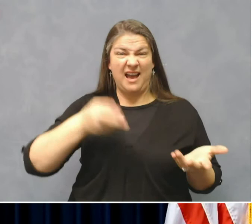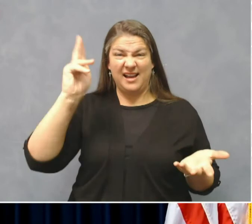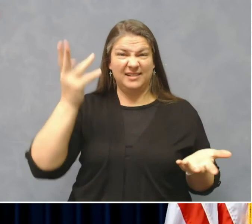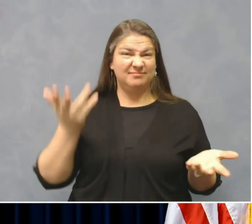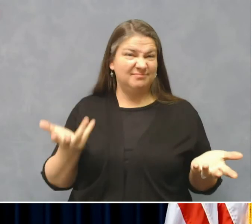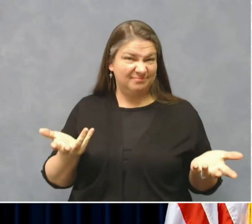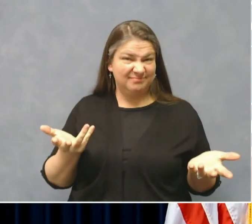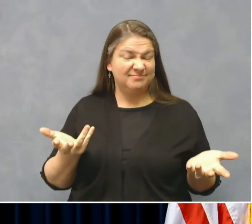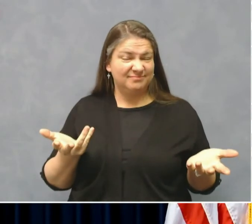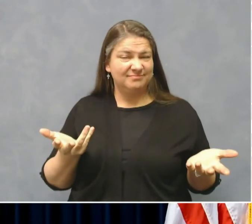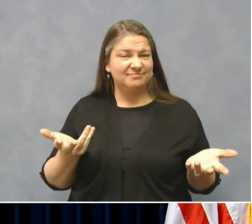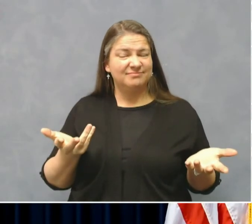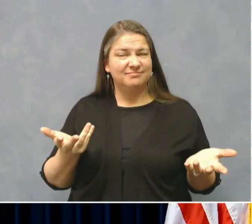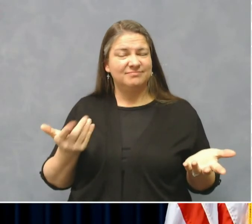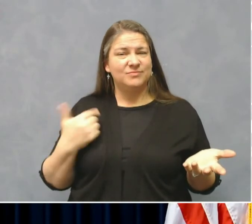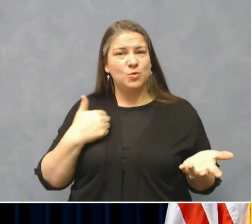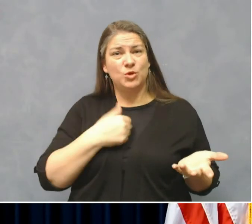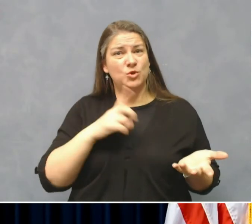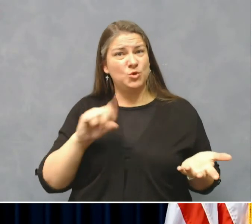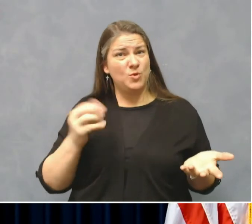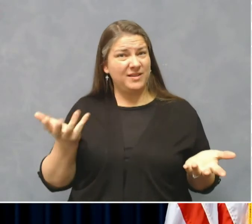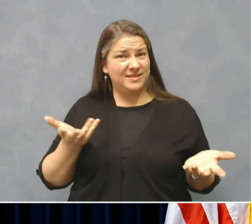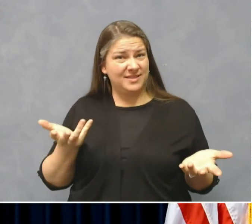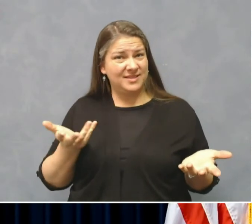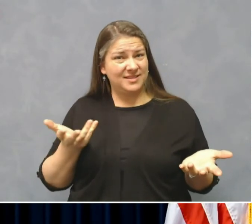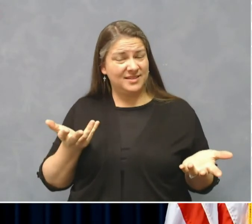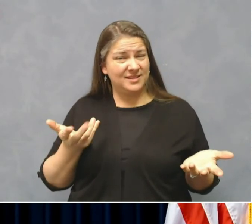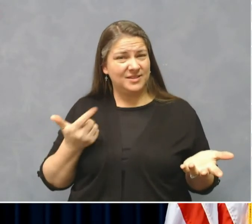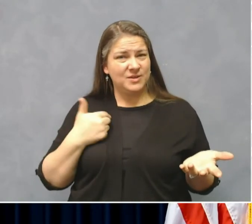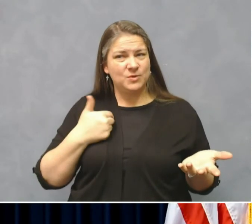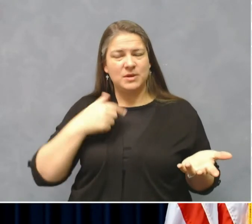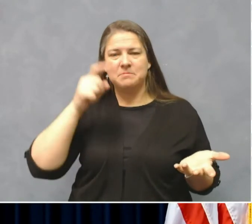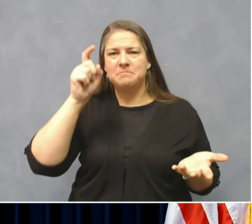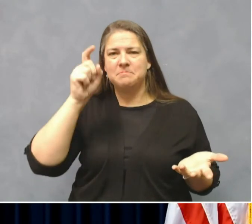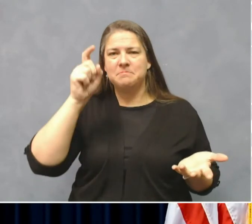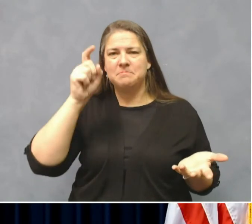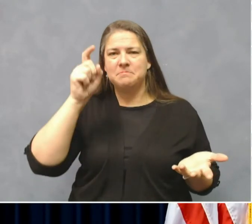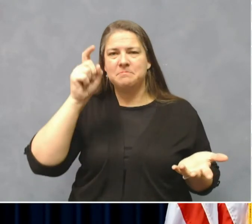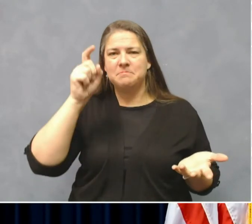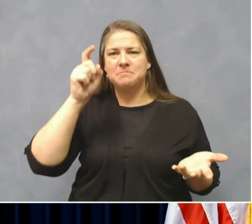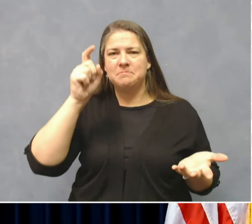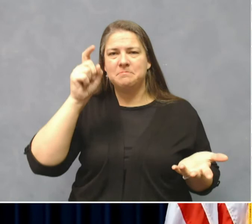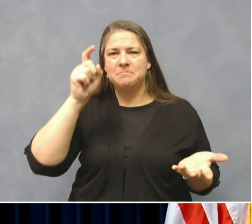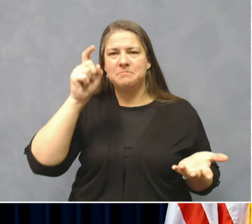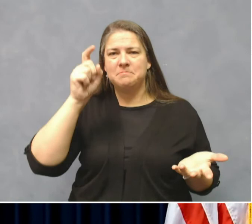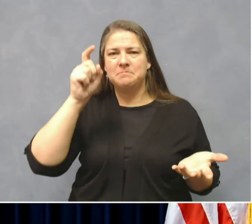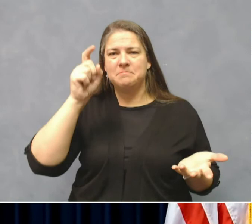with steps that, whether it's researchers, whether it's the White House,